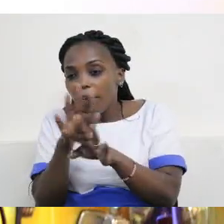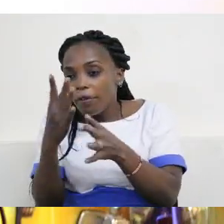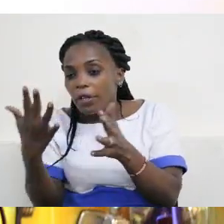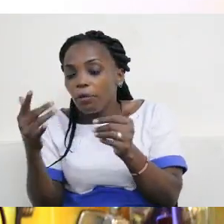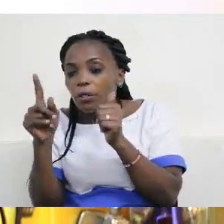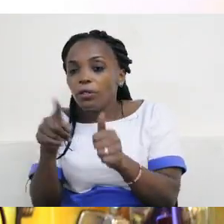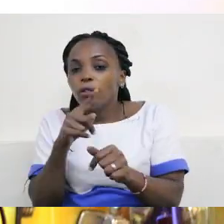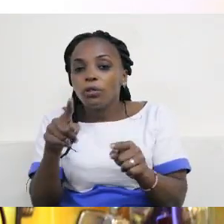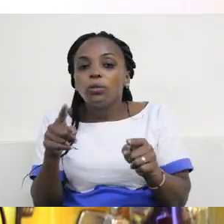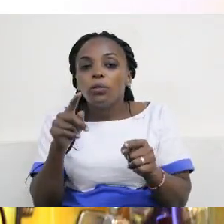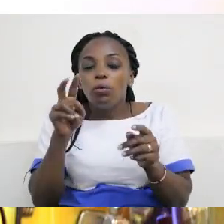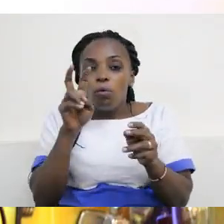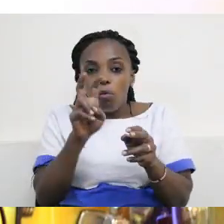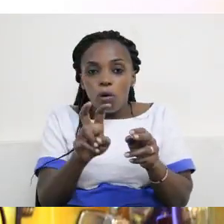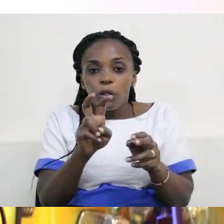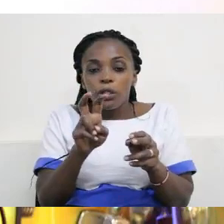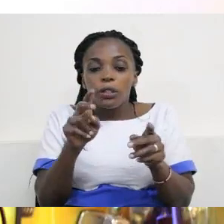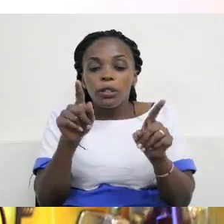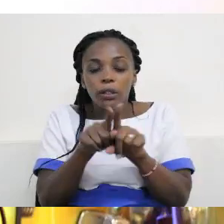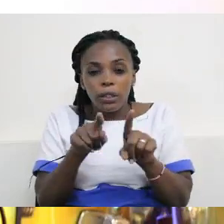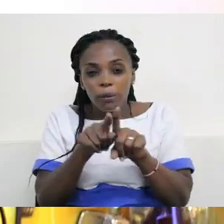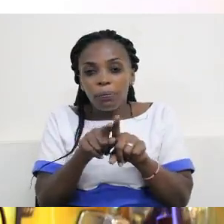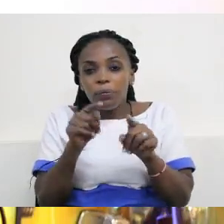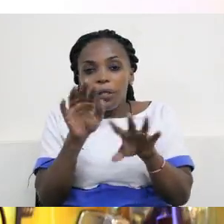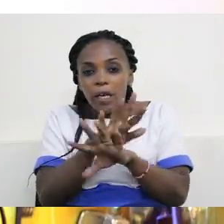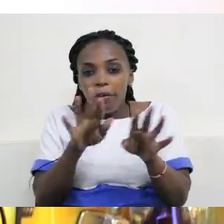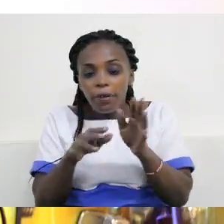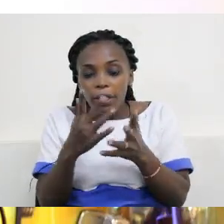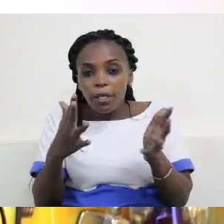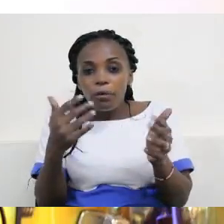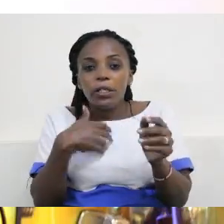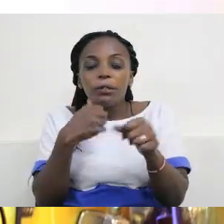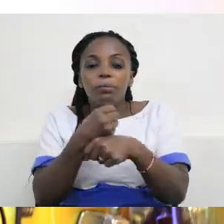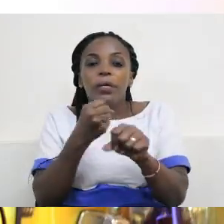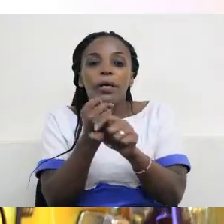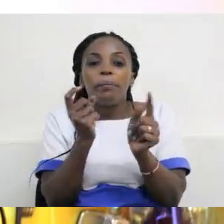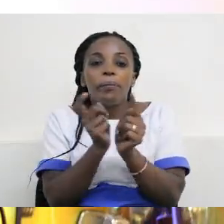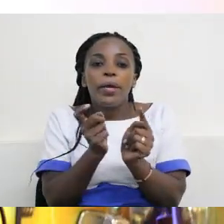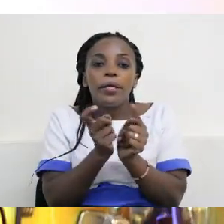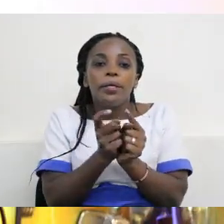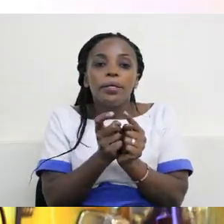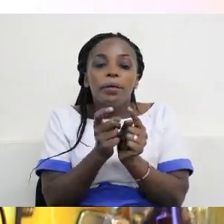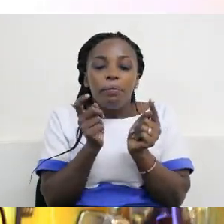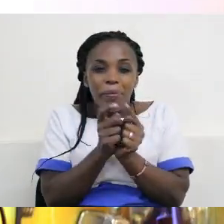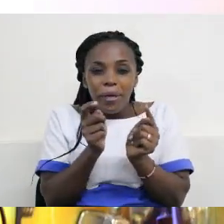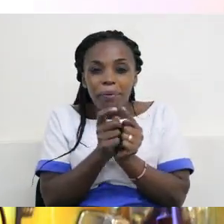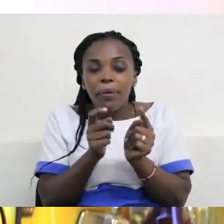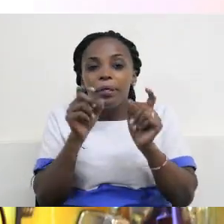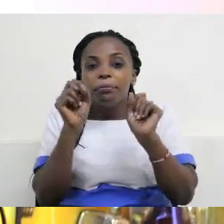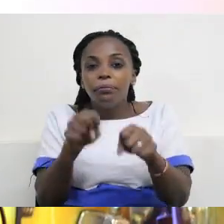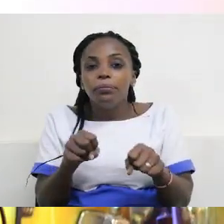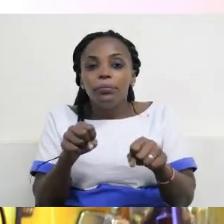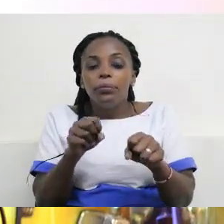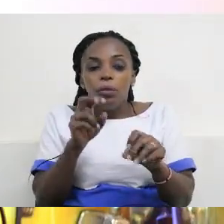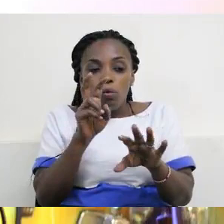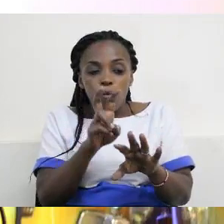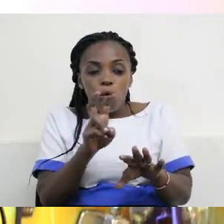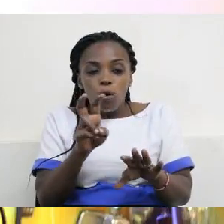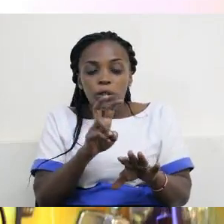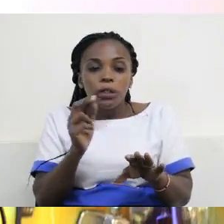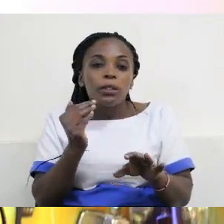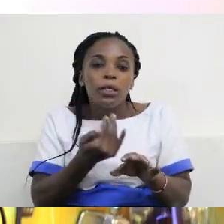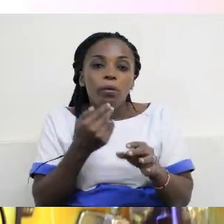wrong and watch and everything that has caused us pain and bitterness. We need to watch